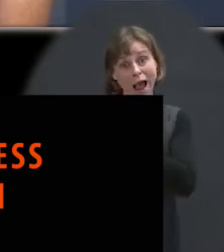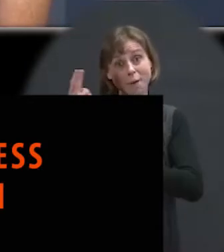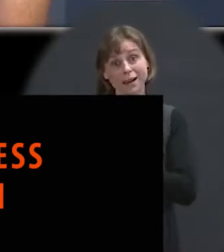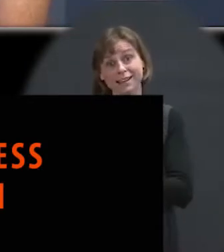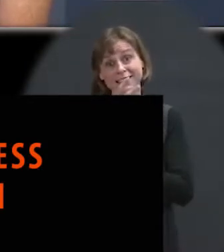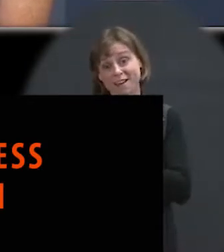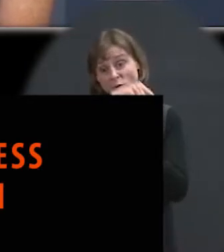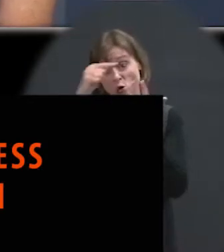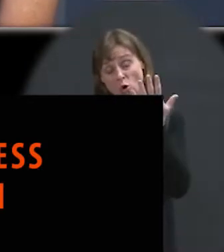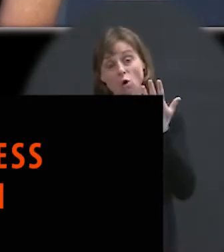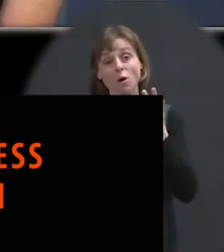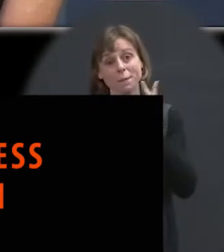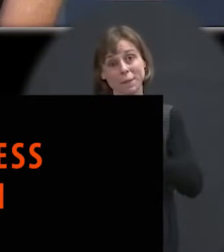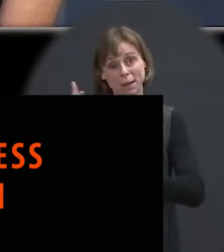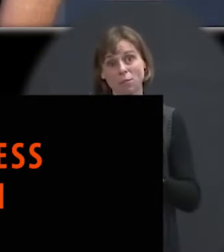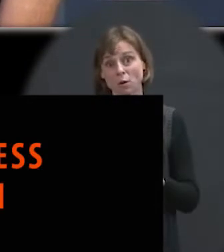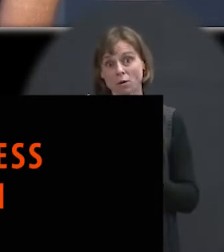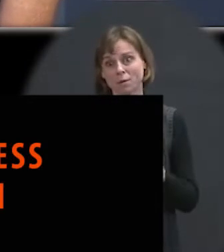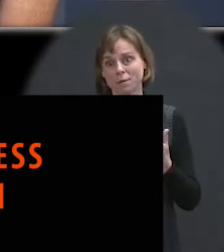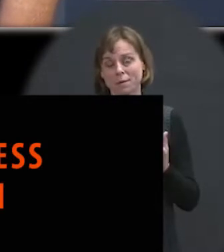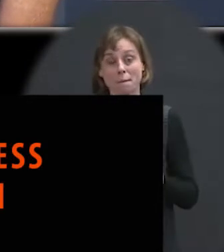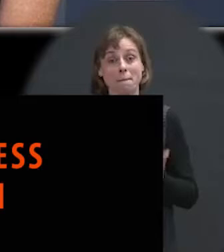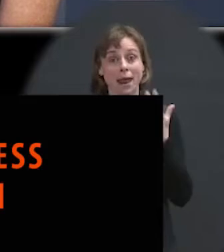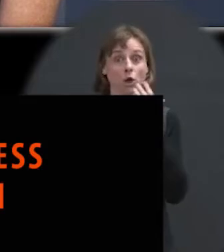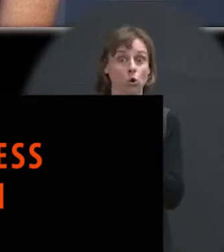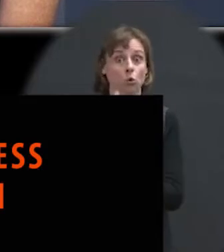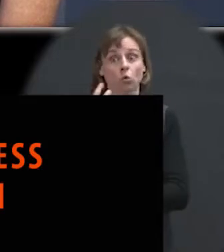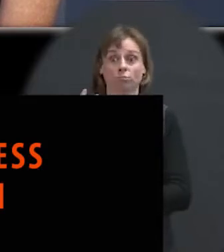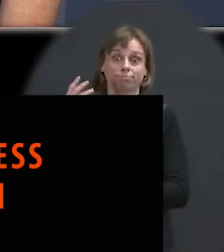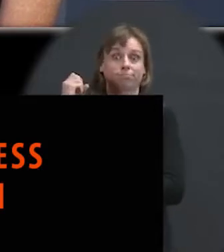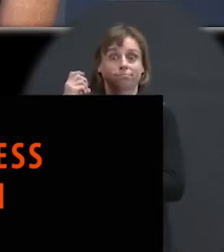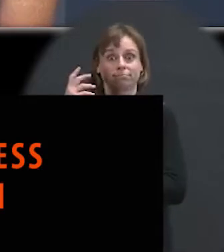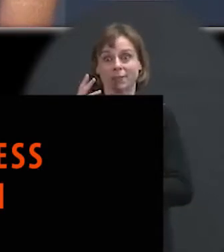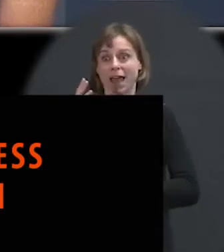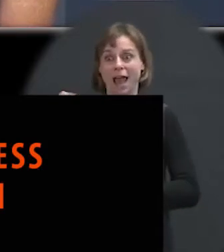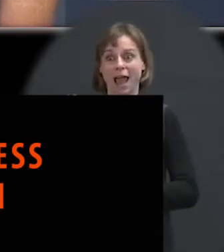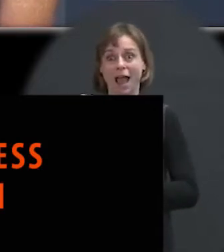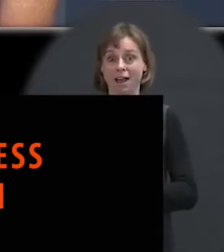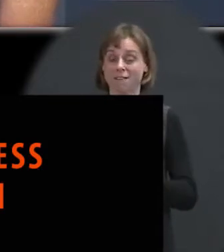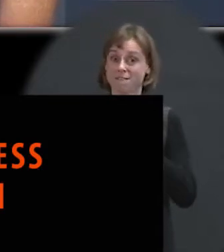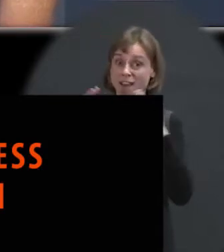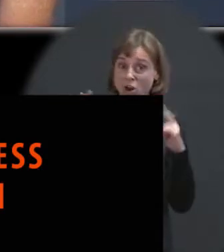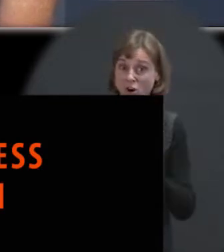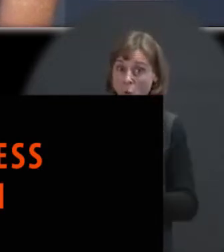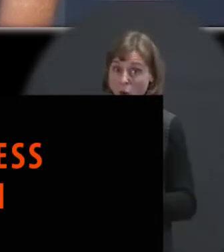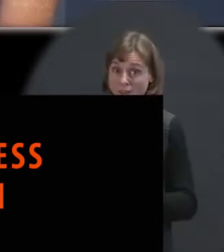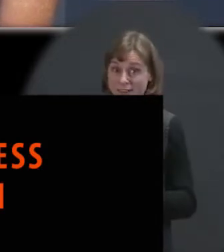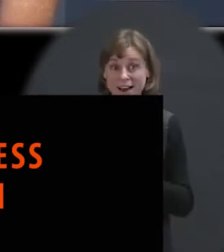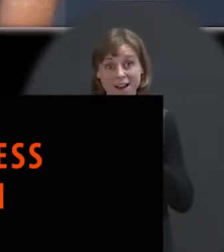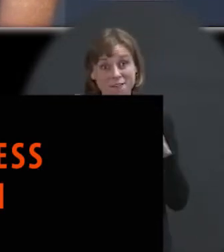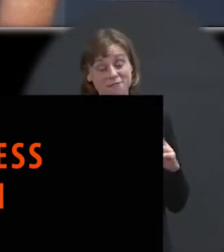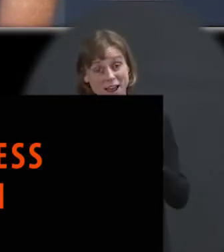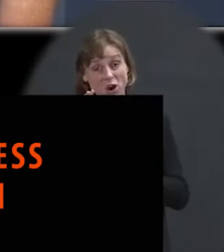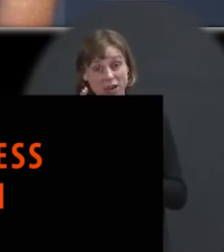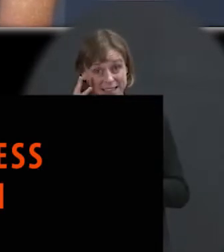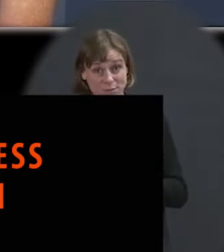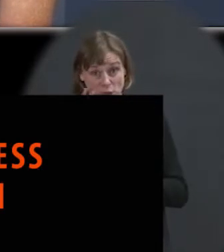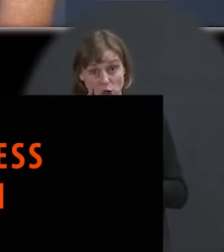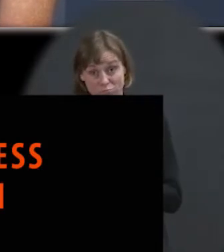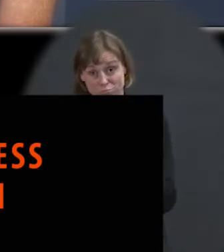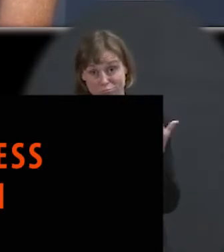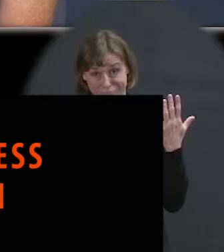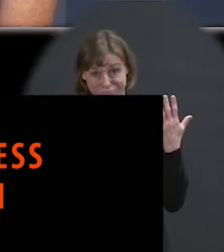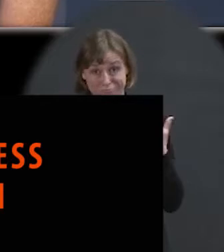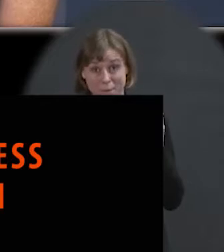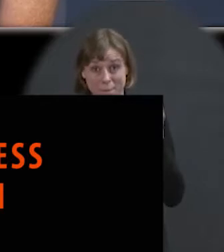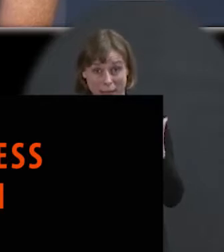breaking, including Neera Tanden, but also incredibly qualified and experienced. And he certainly believes that members of the